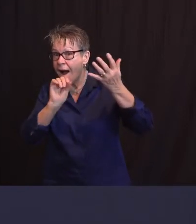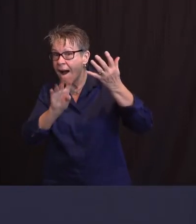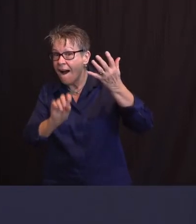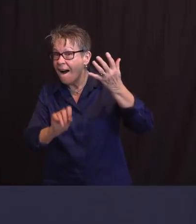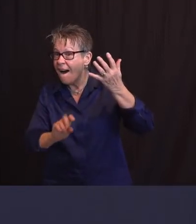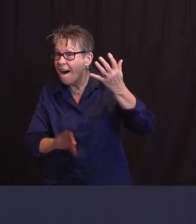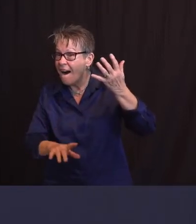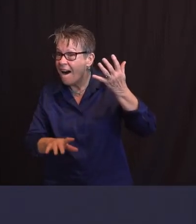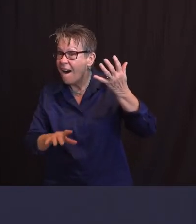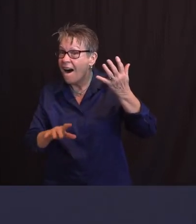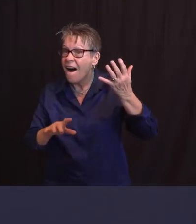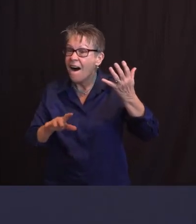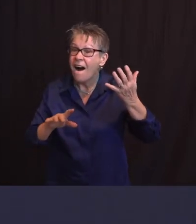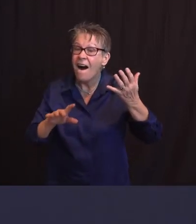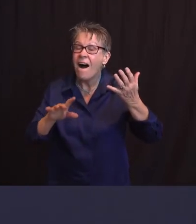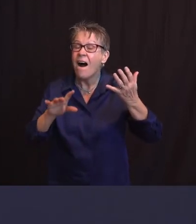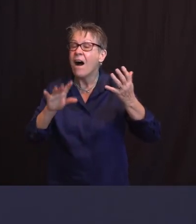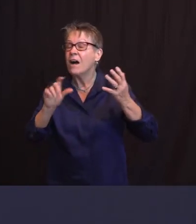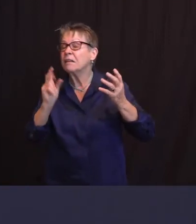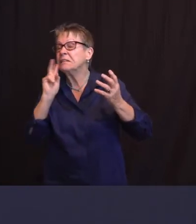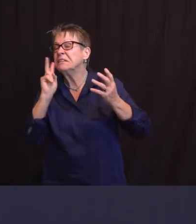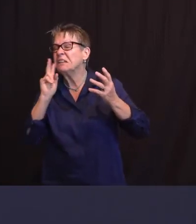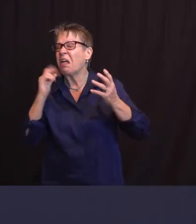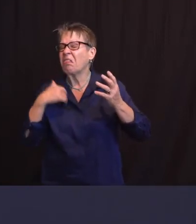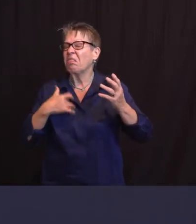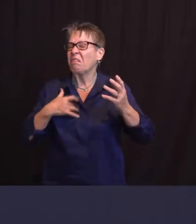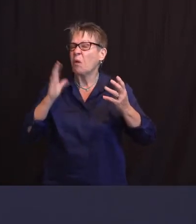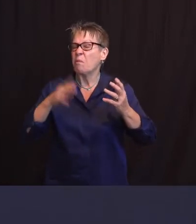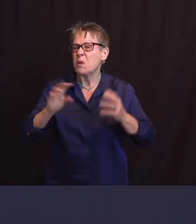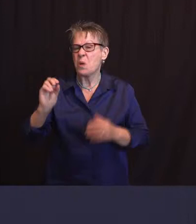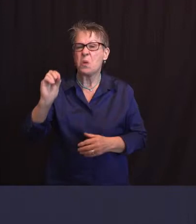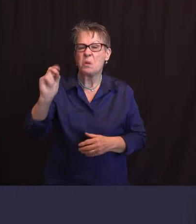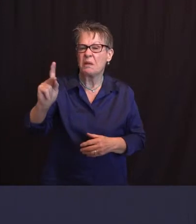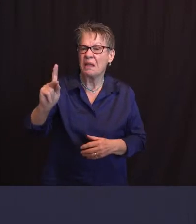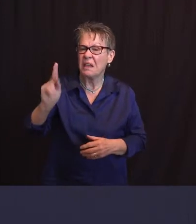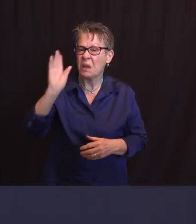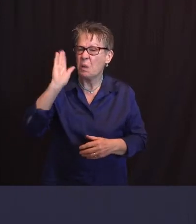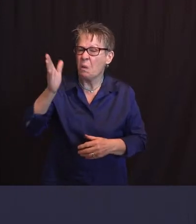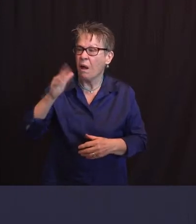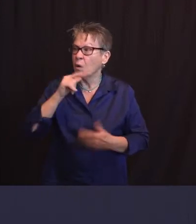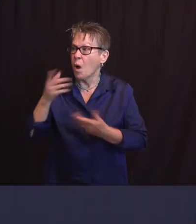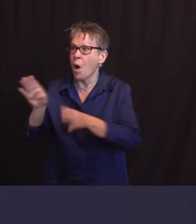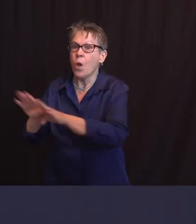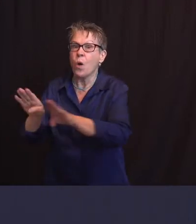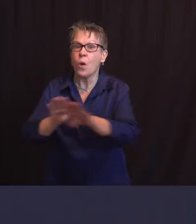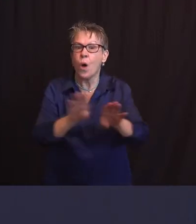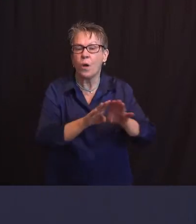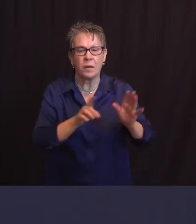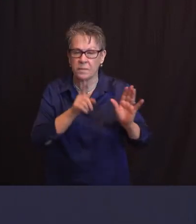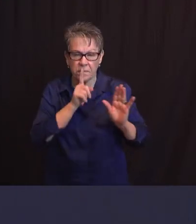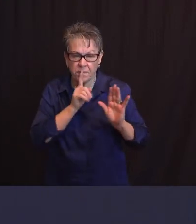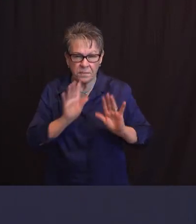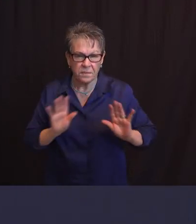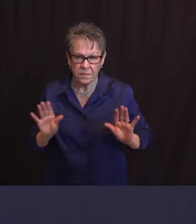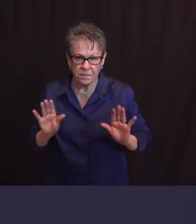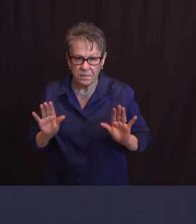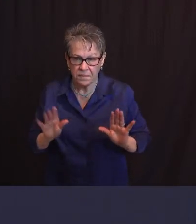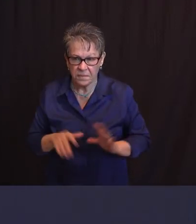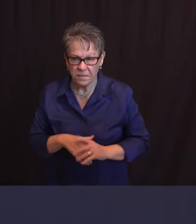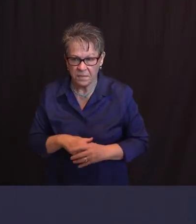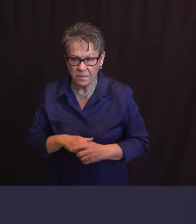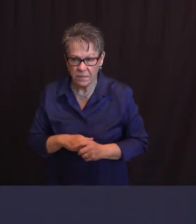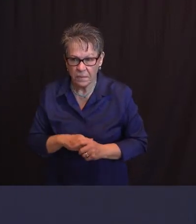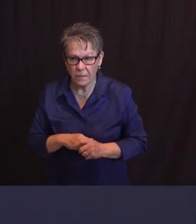there down. We have used a regional approach. Judy's used it on hospitalizations. We use it now on long-term